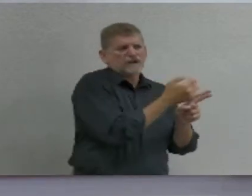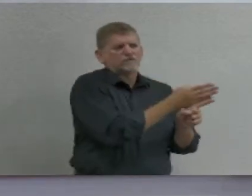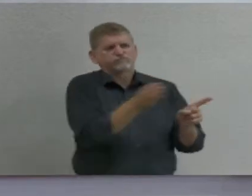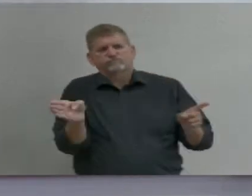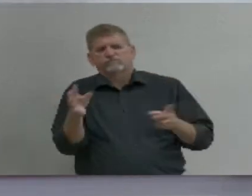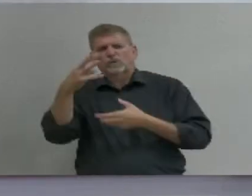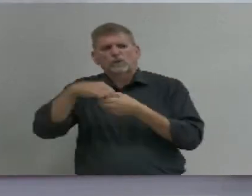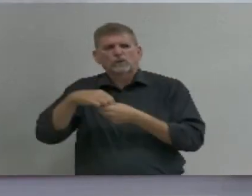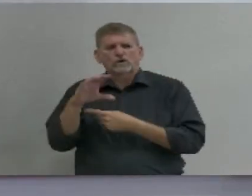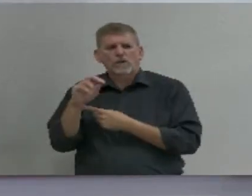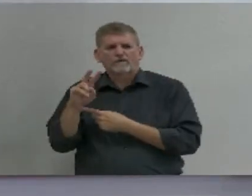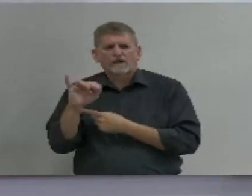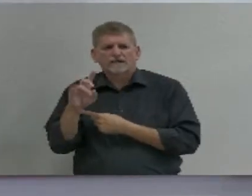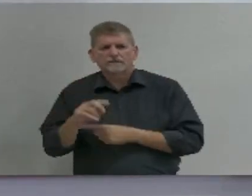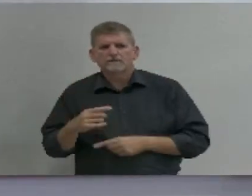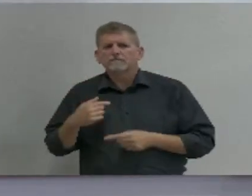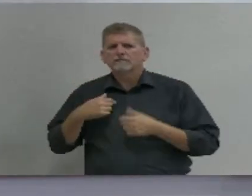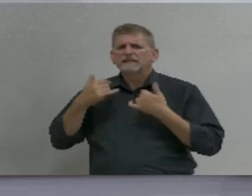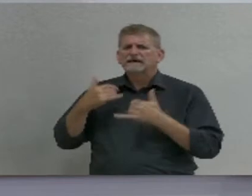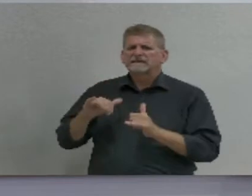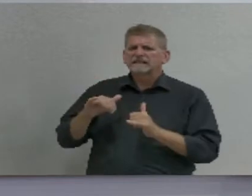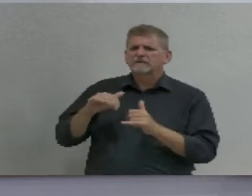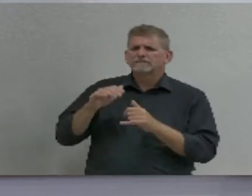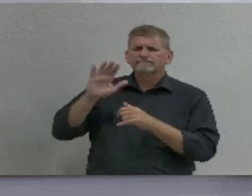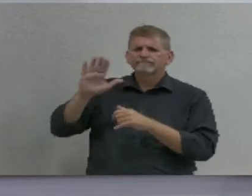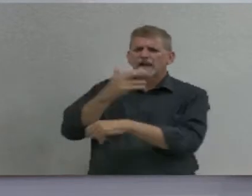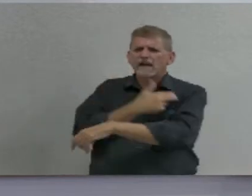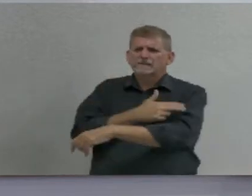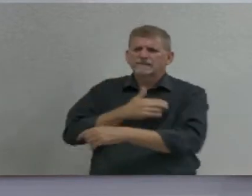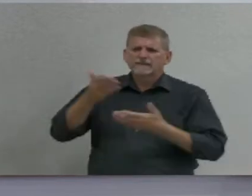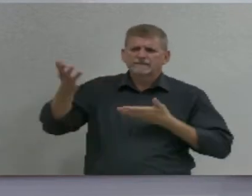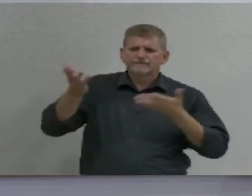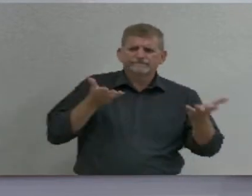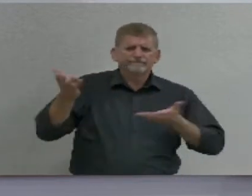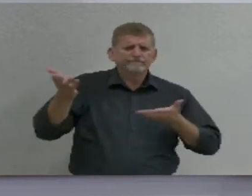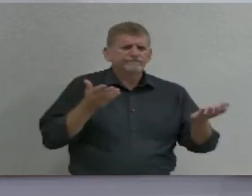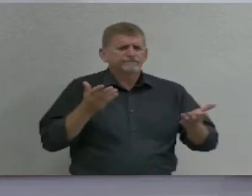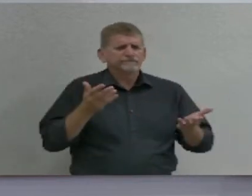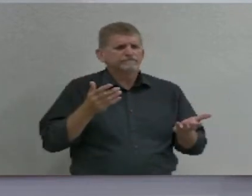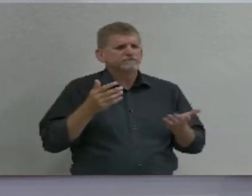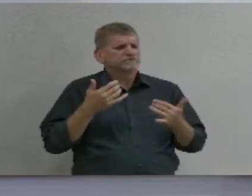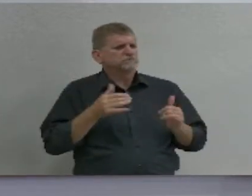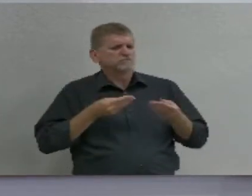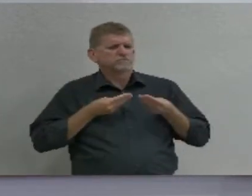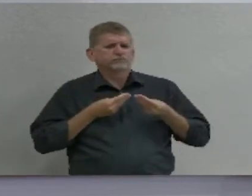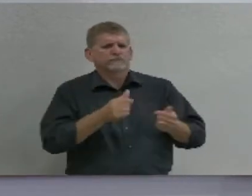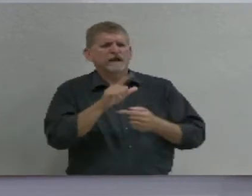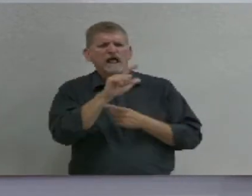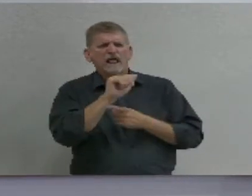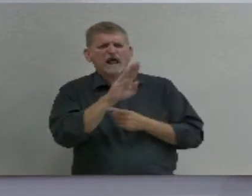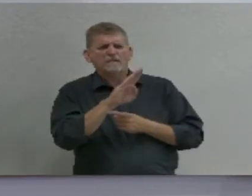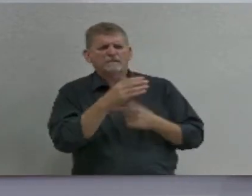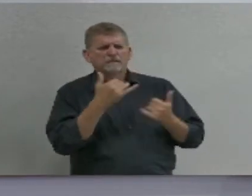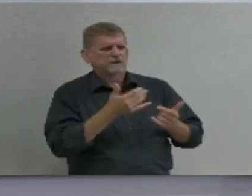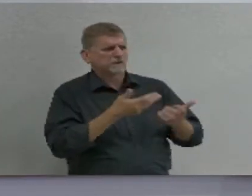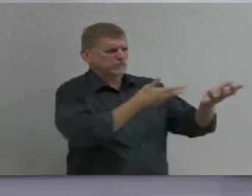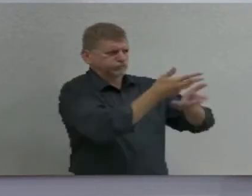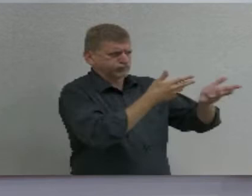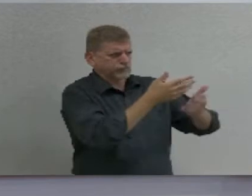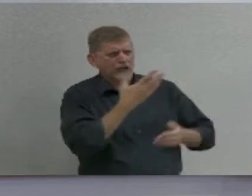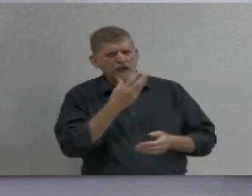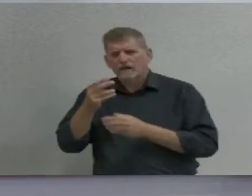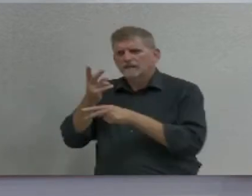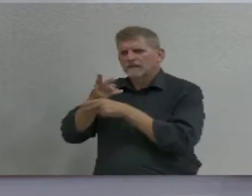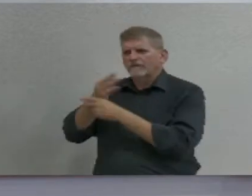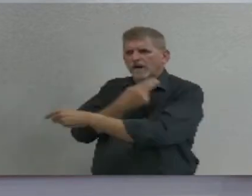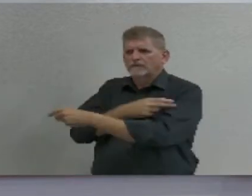and all the tests that go on there as well. So they're a fully functioning, very efficient lab, and that we've been blessed to have on our site and really been